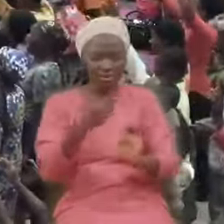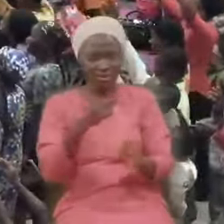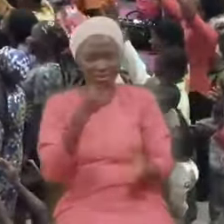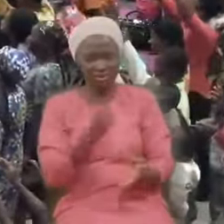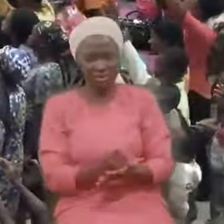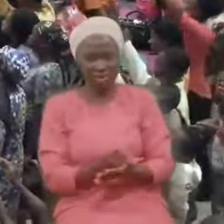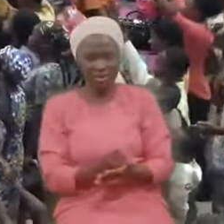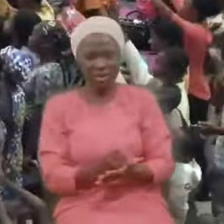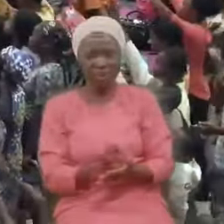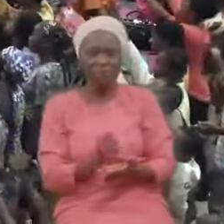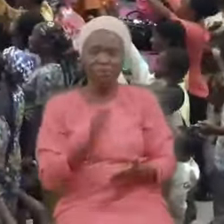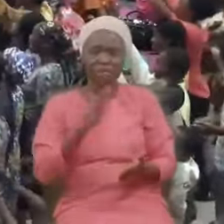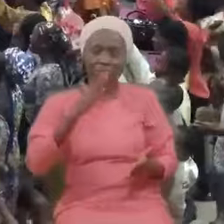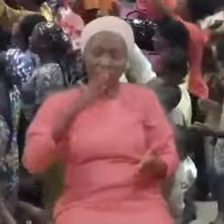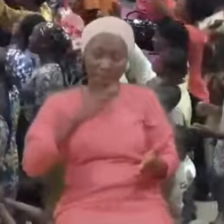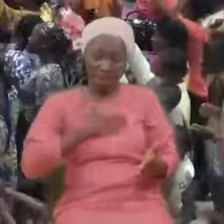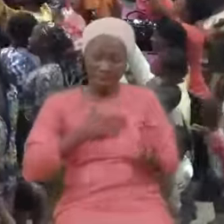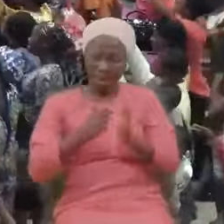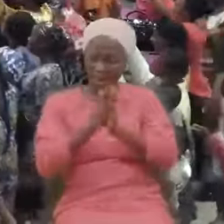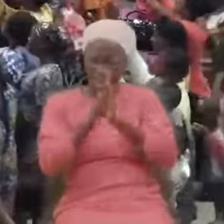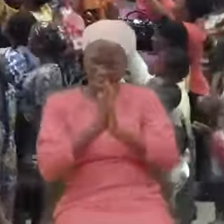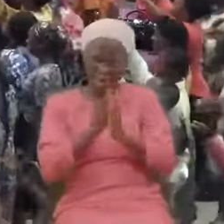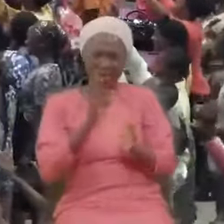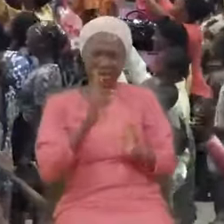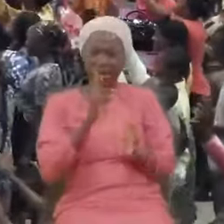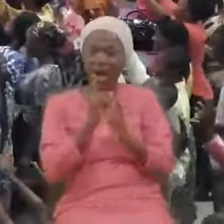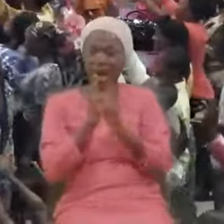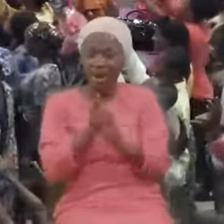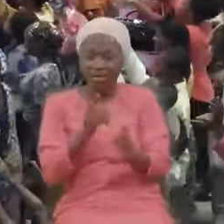Your prayer is answered.